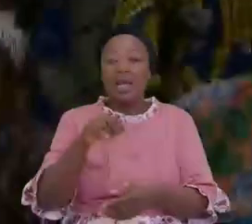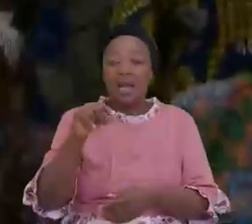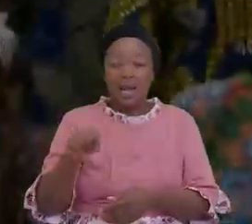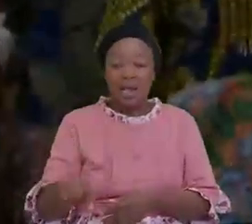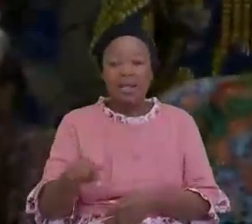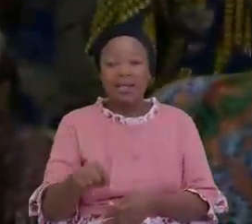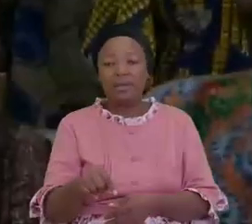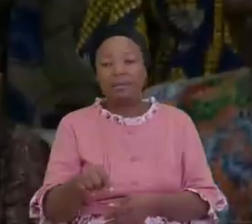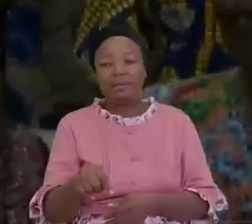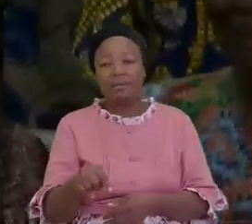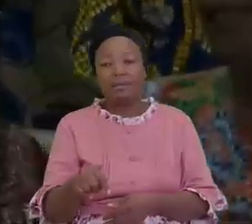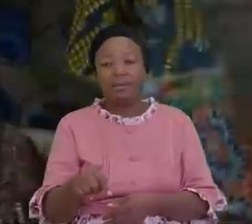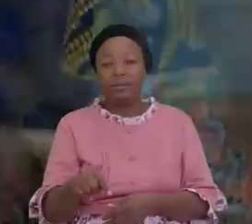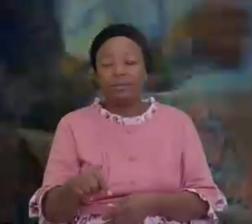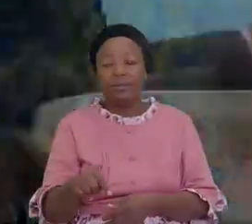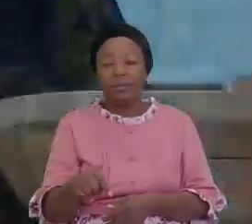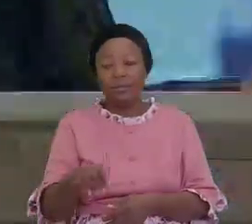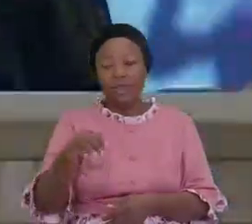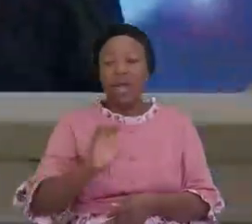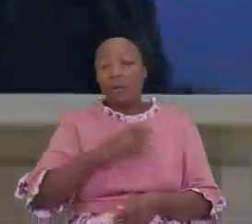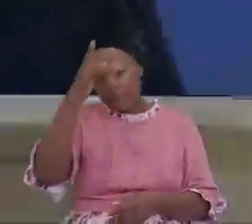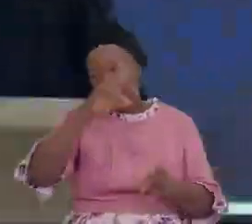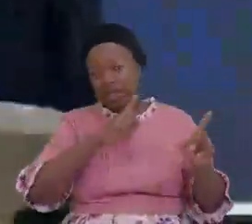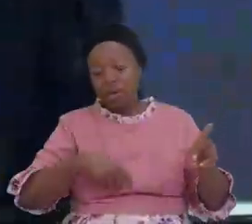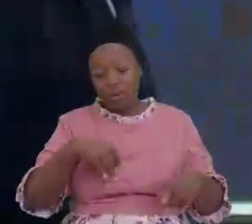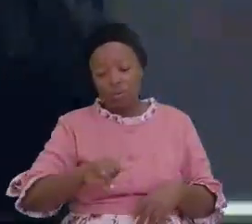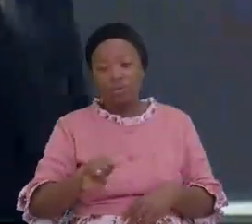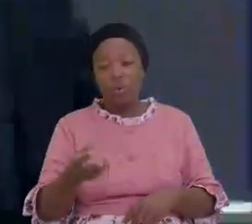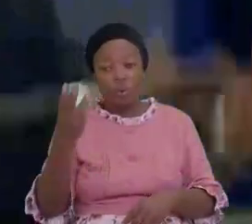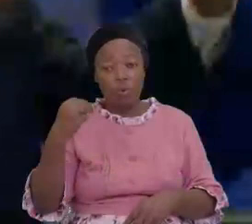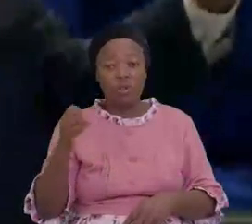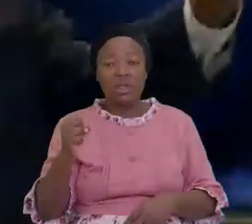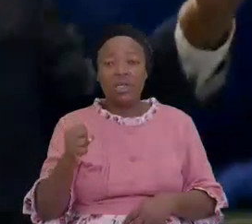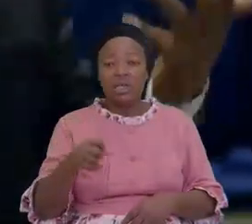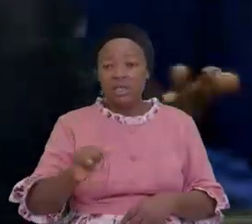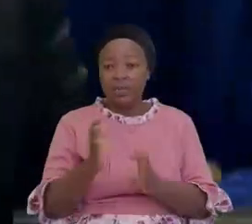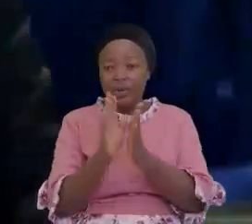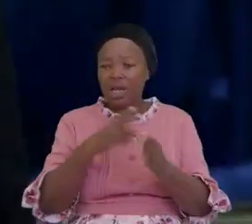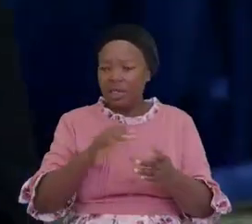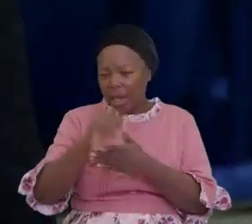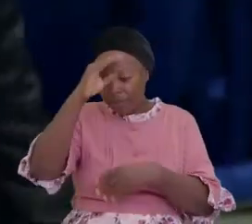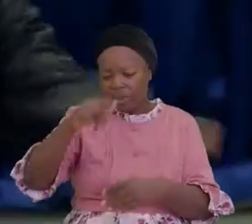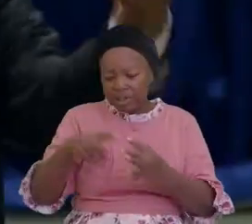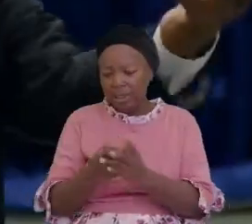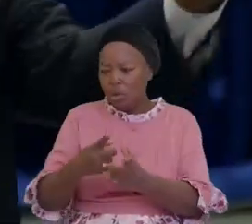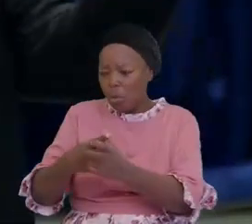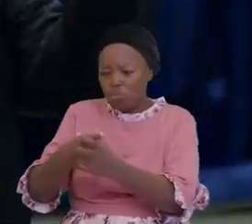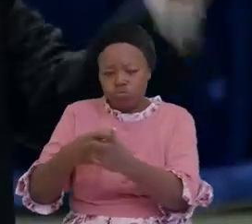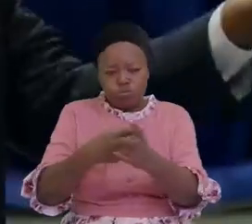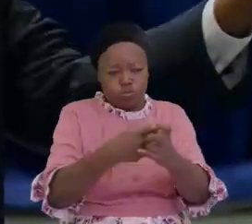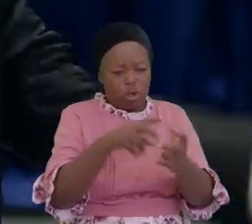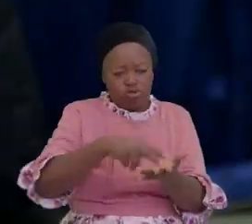I was still praying. And the boy began to run and to jump on both legs